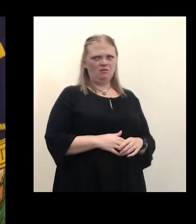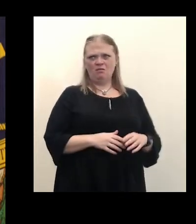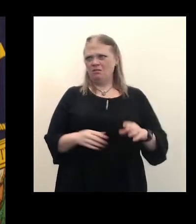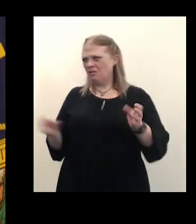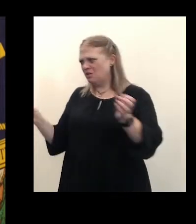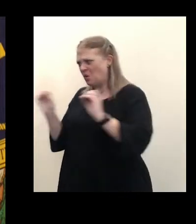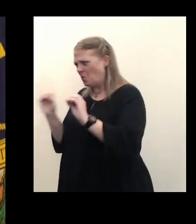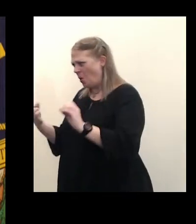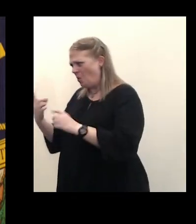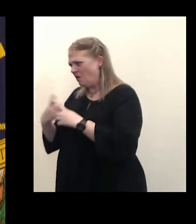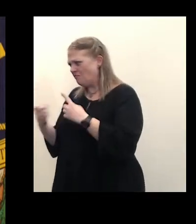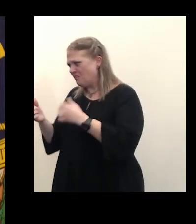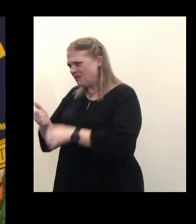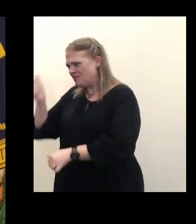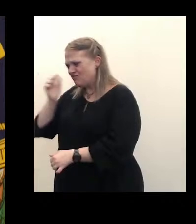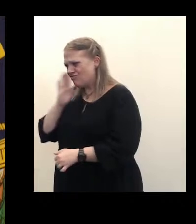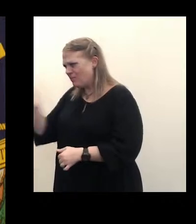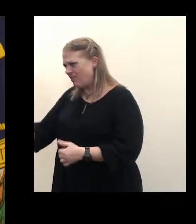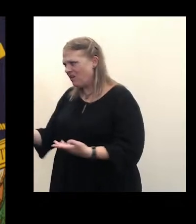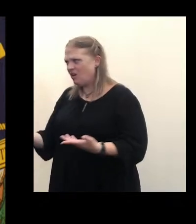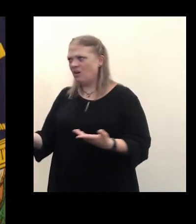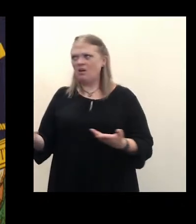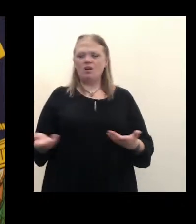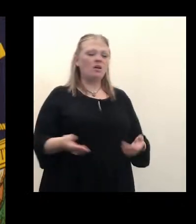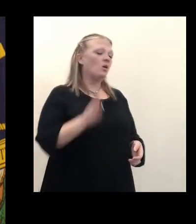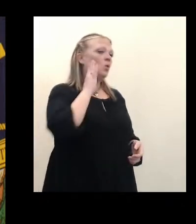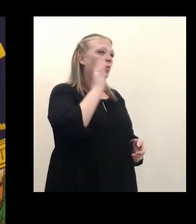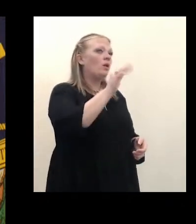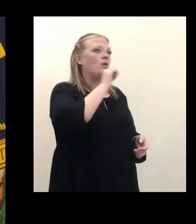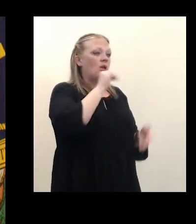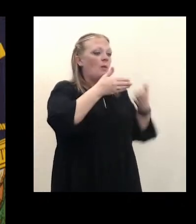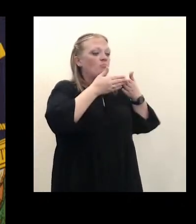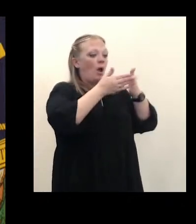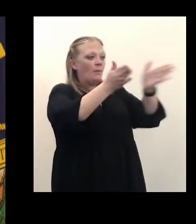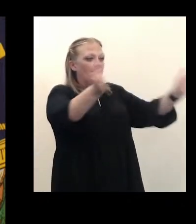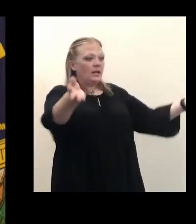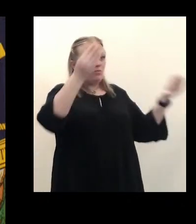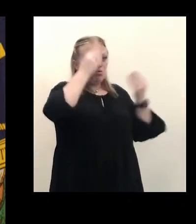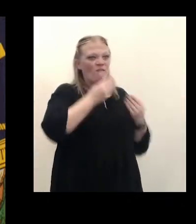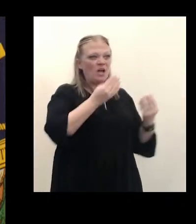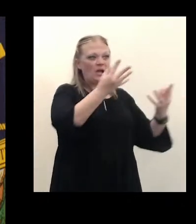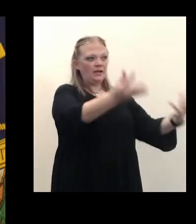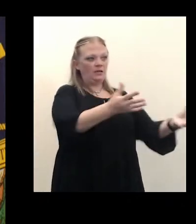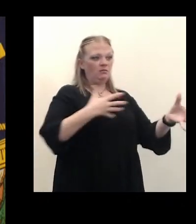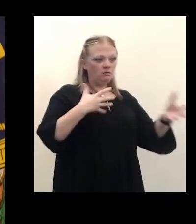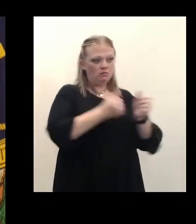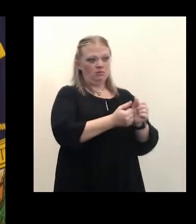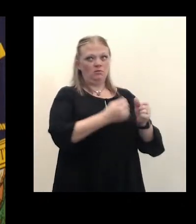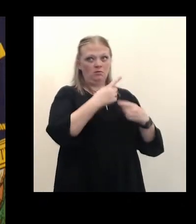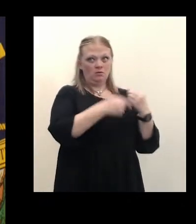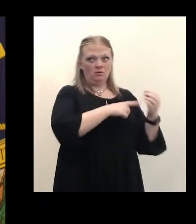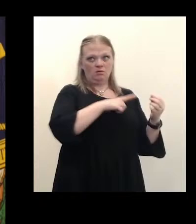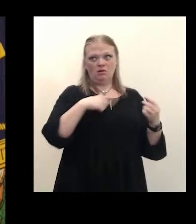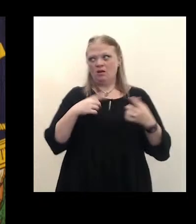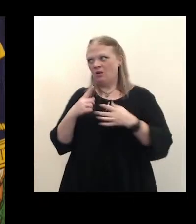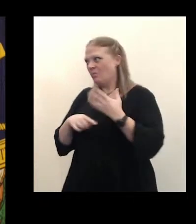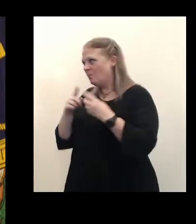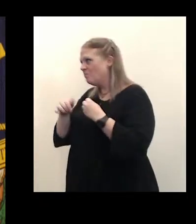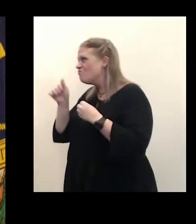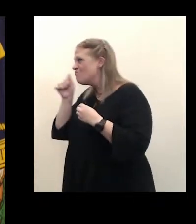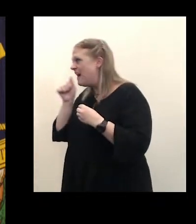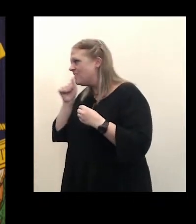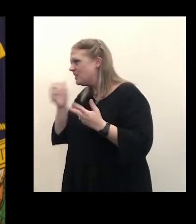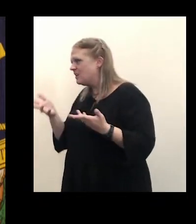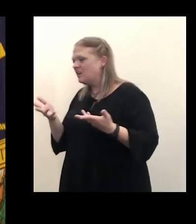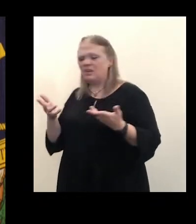from the administration will be we talking will not be publicly providing updates to the legislature, no. about privately. If they could have